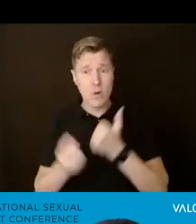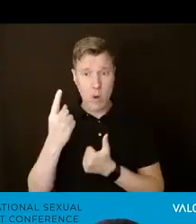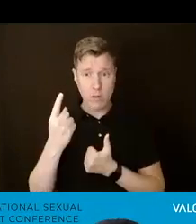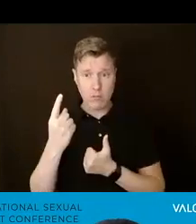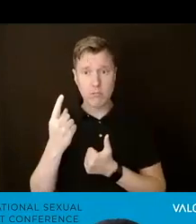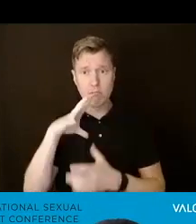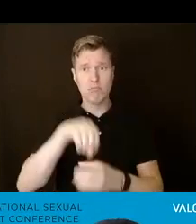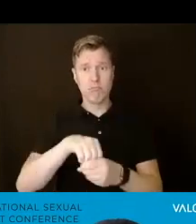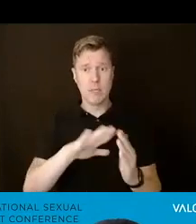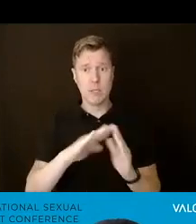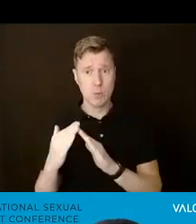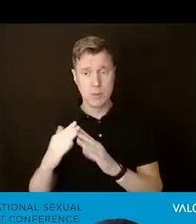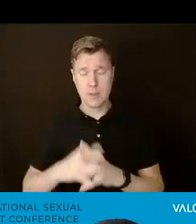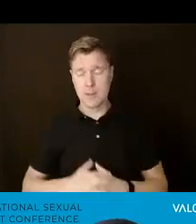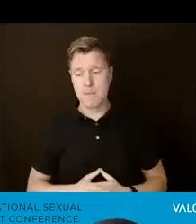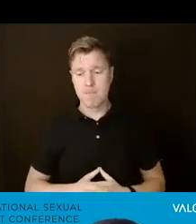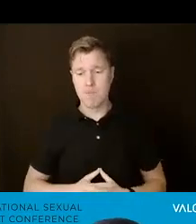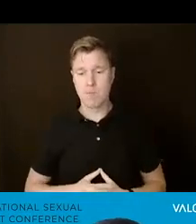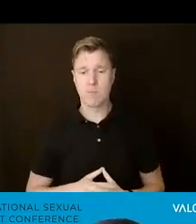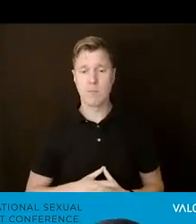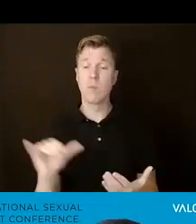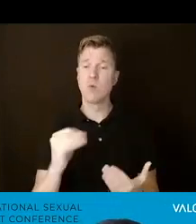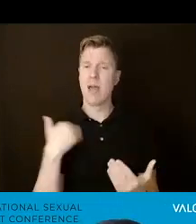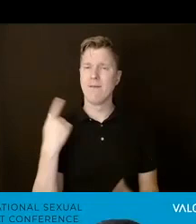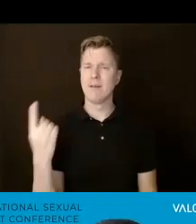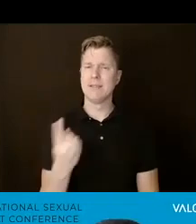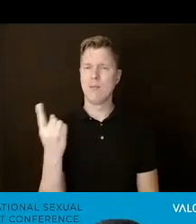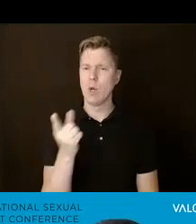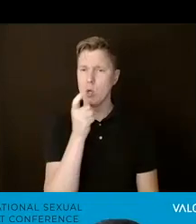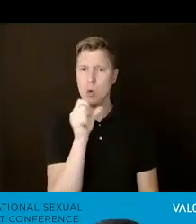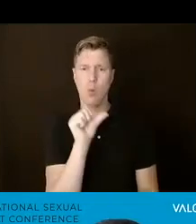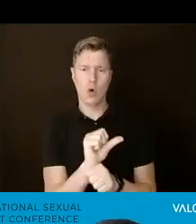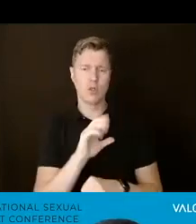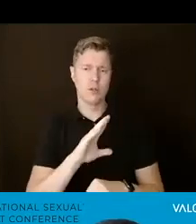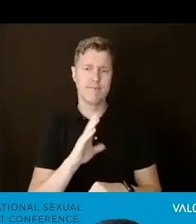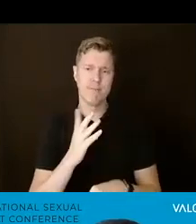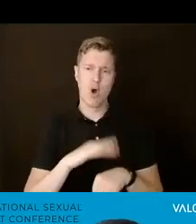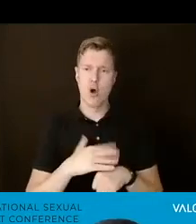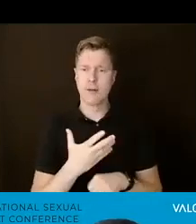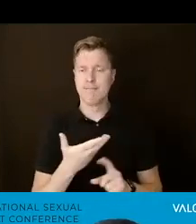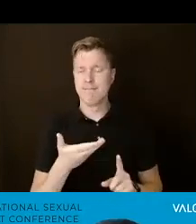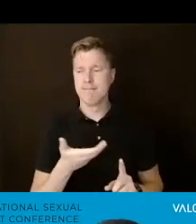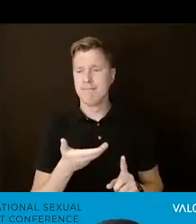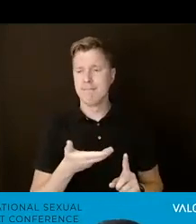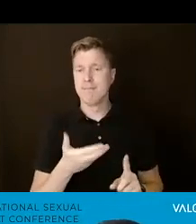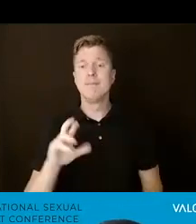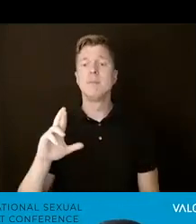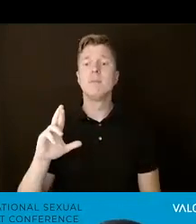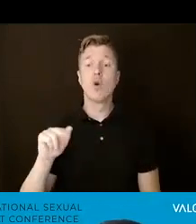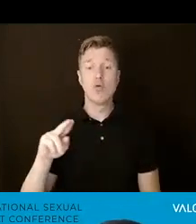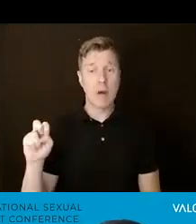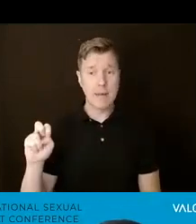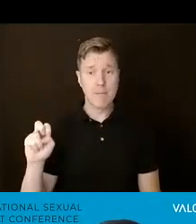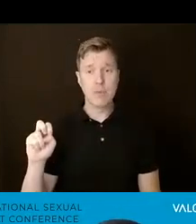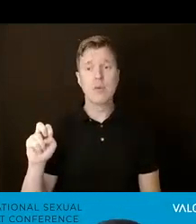And then we also have somebody that works on the rape prevention